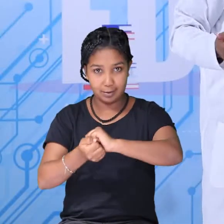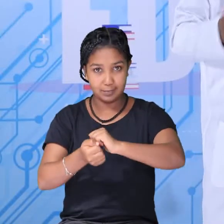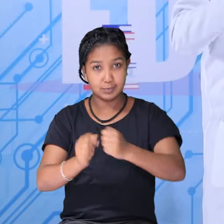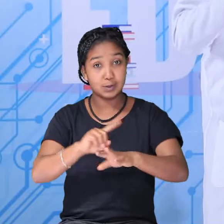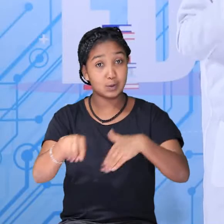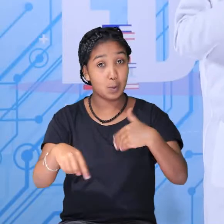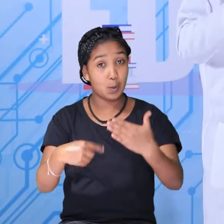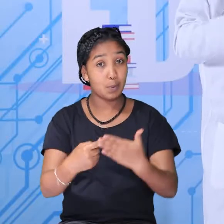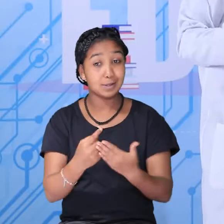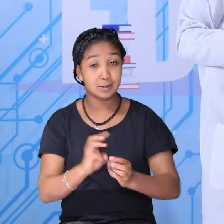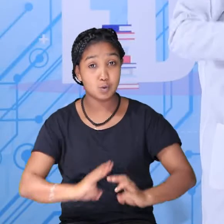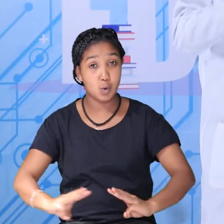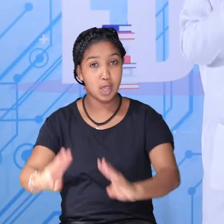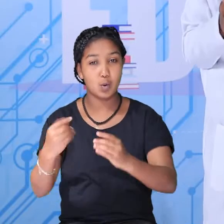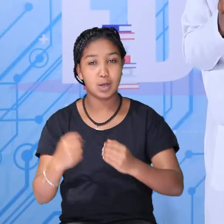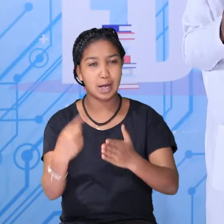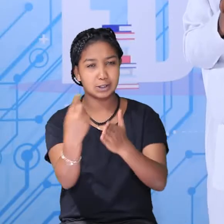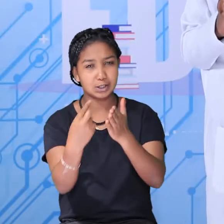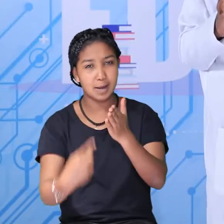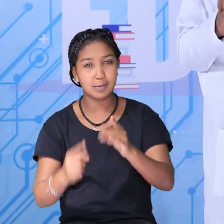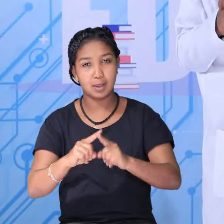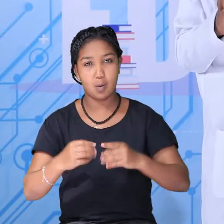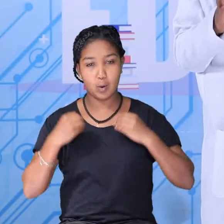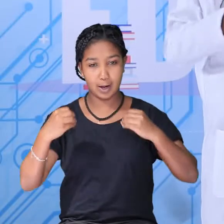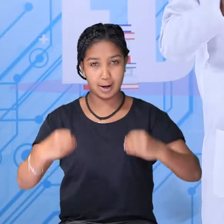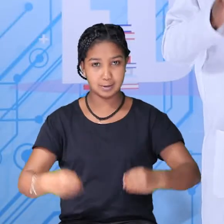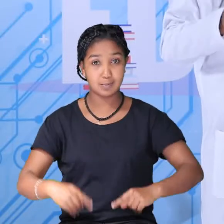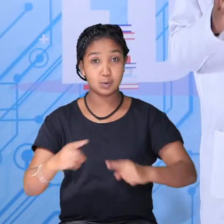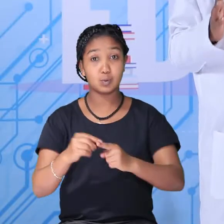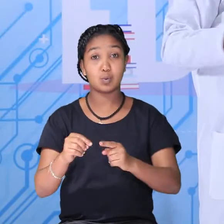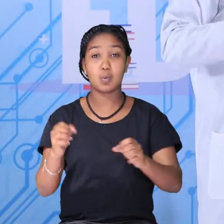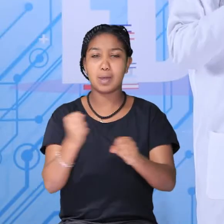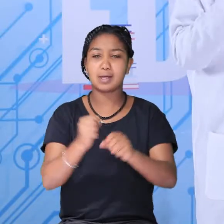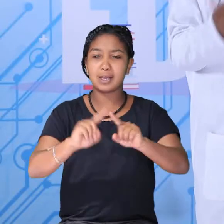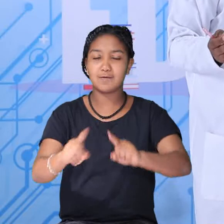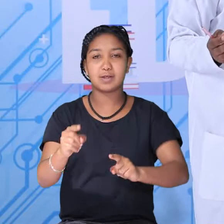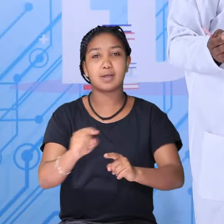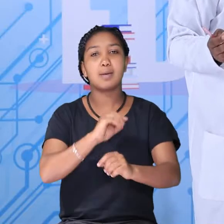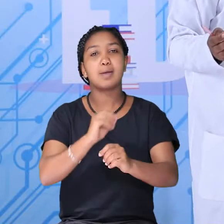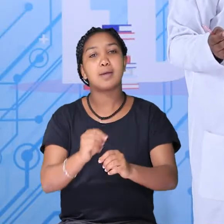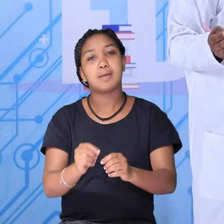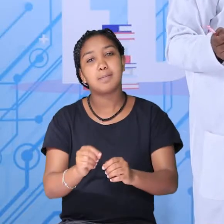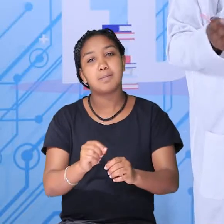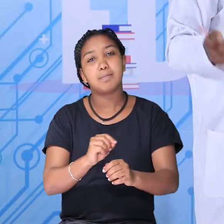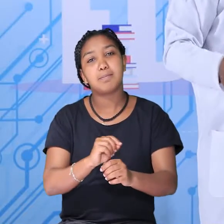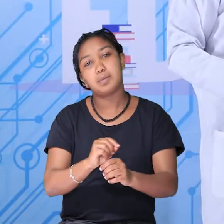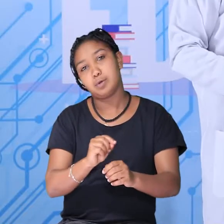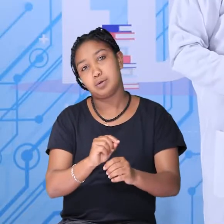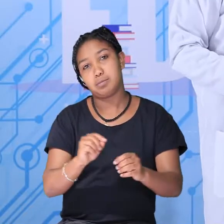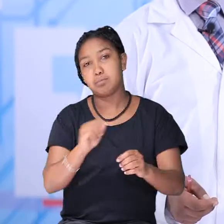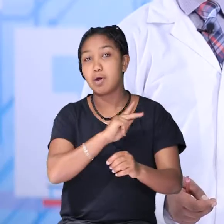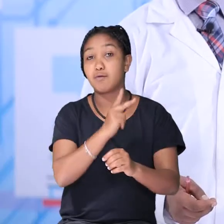So by this way, we can shape the organisms to make different performances in